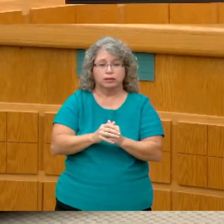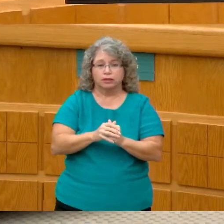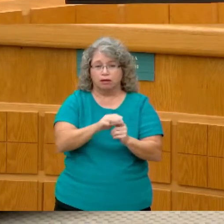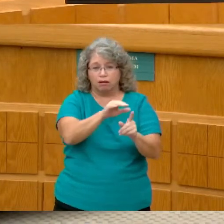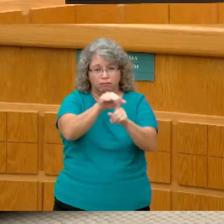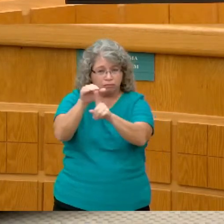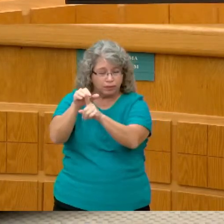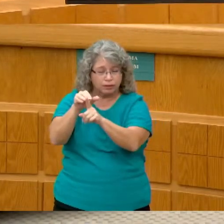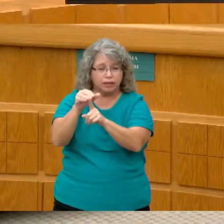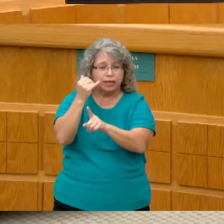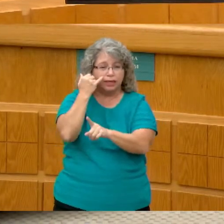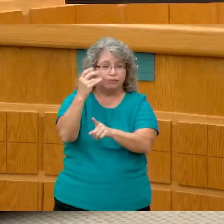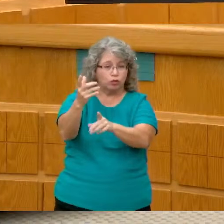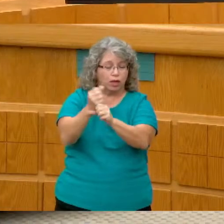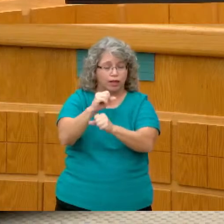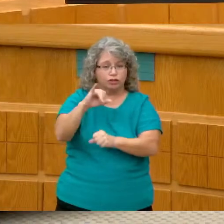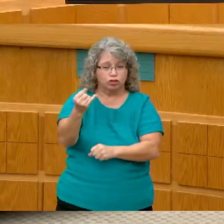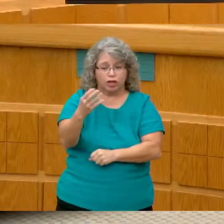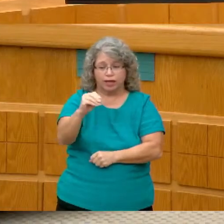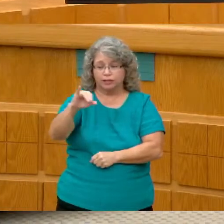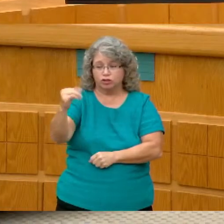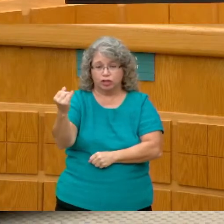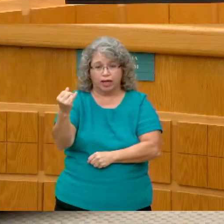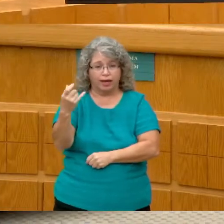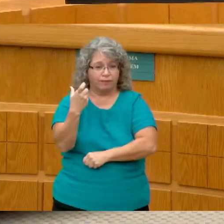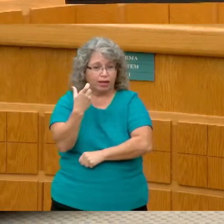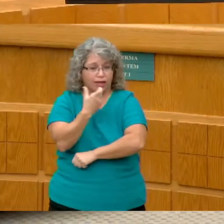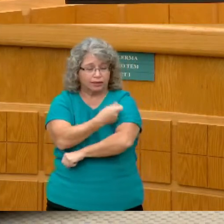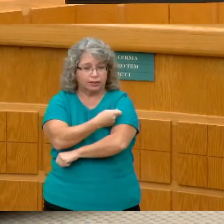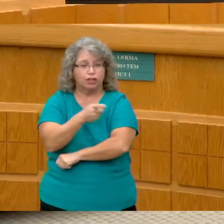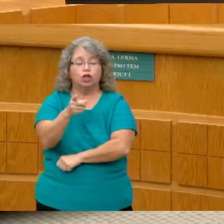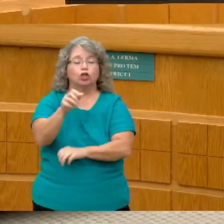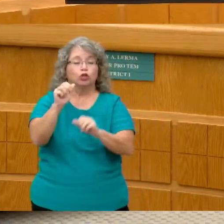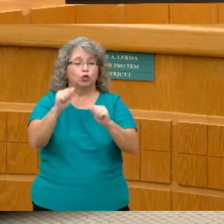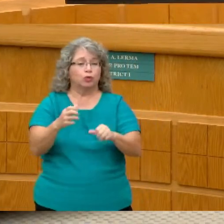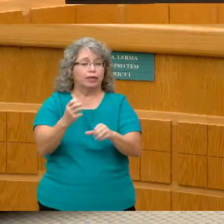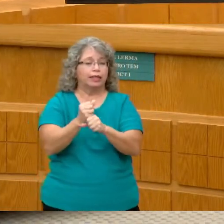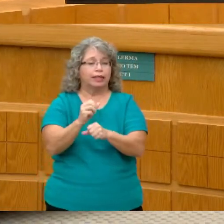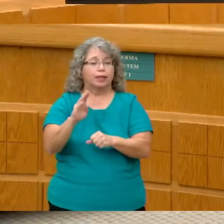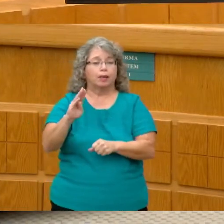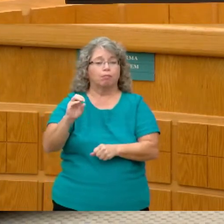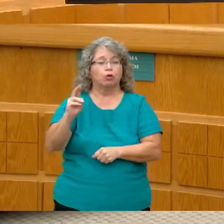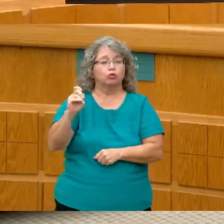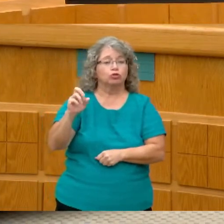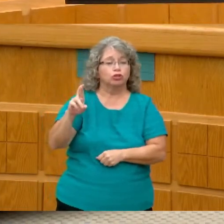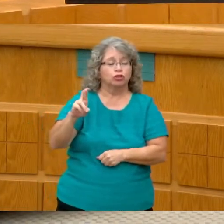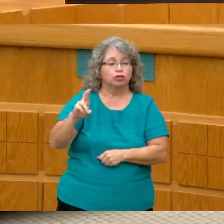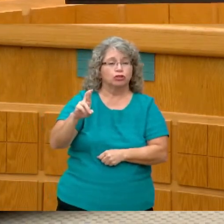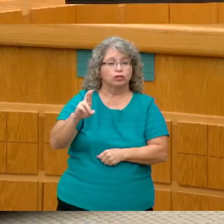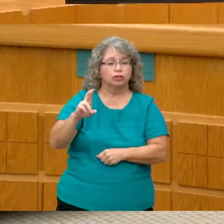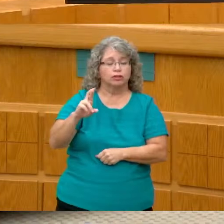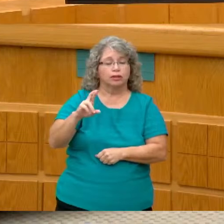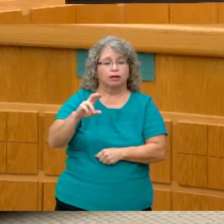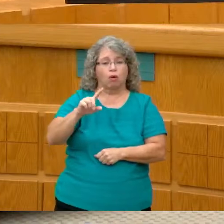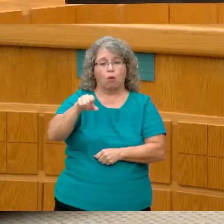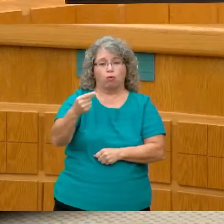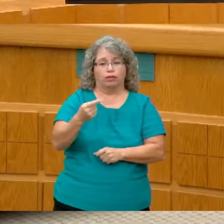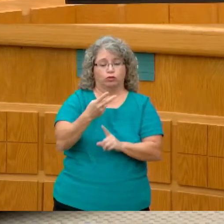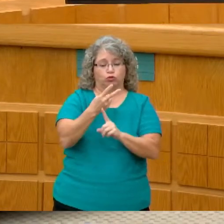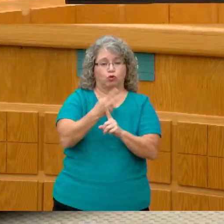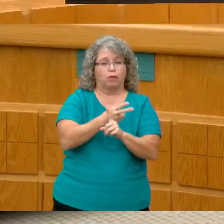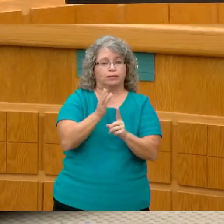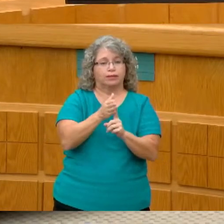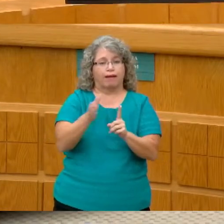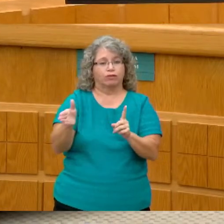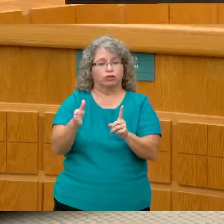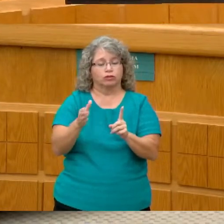J&J vaccine, you are eligible to get a booster 2 months after your initial J&J vaccine. Of